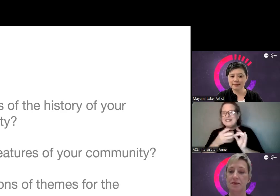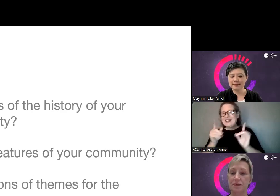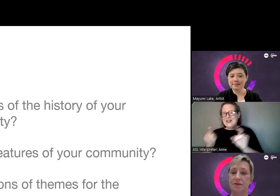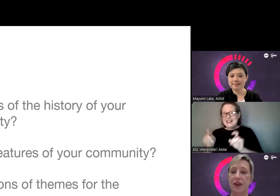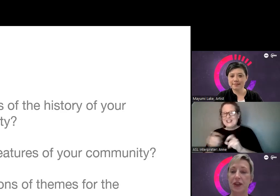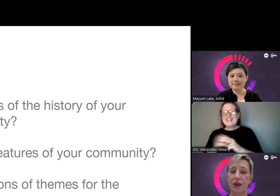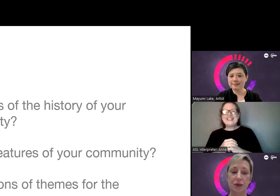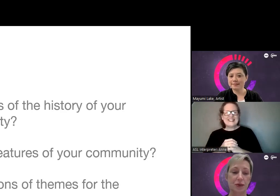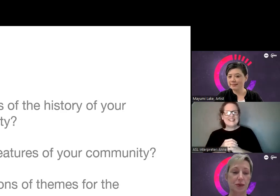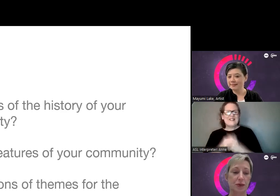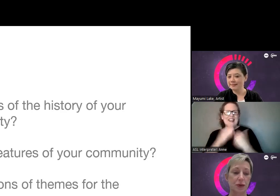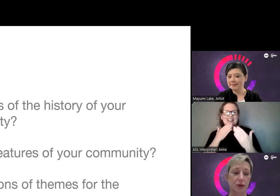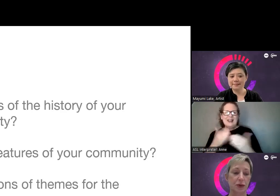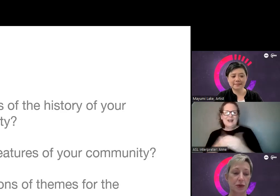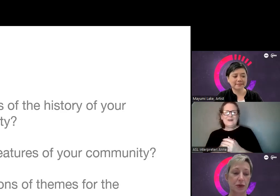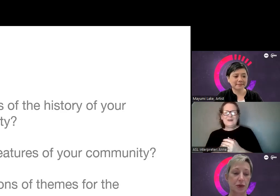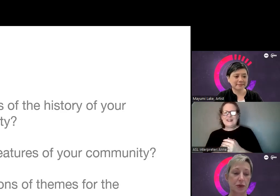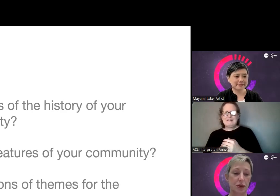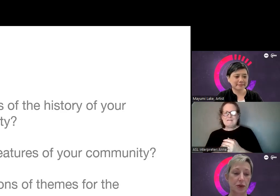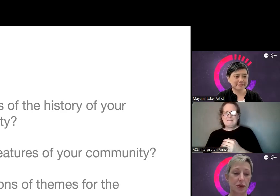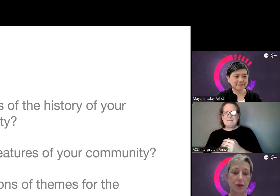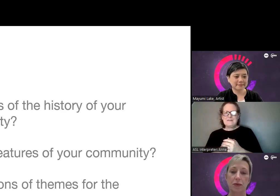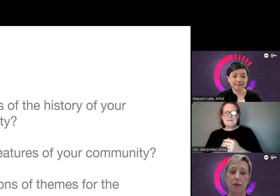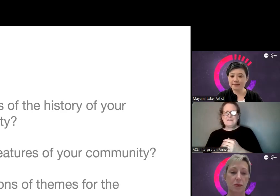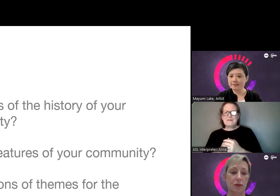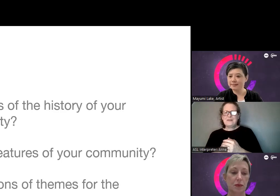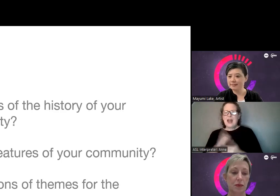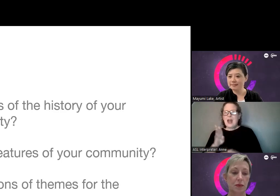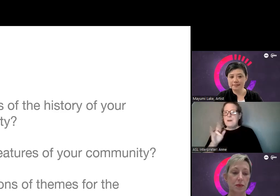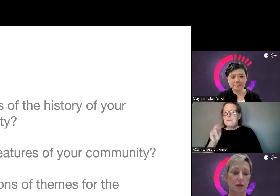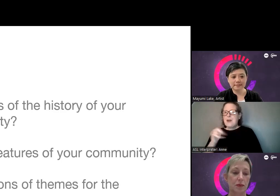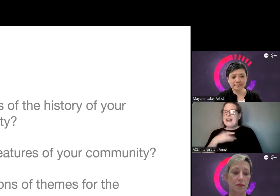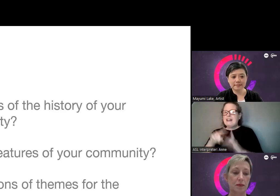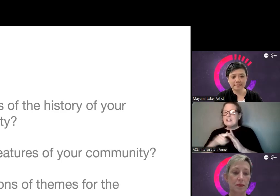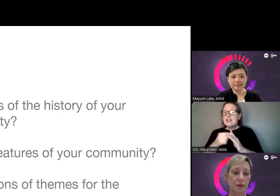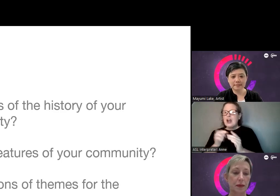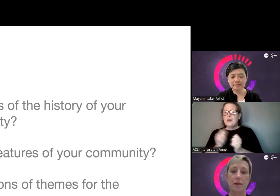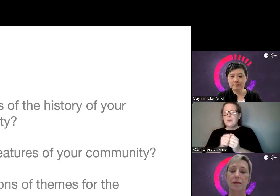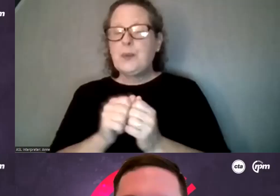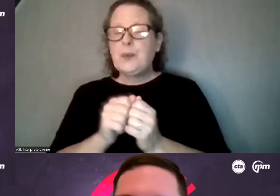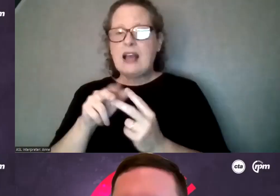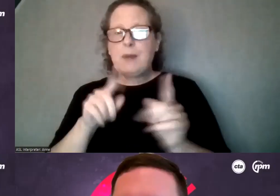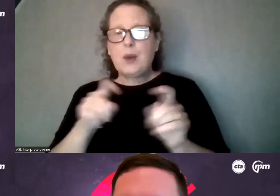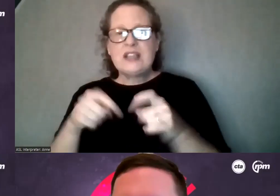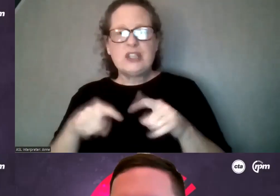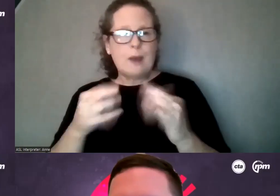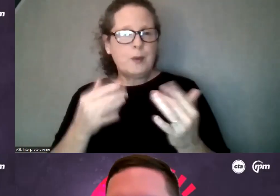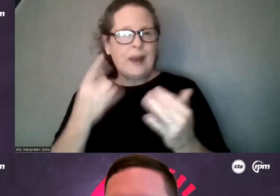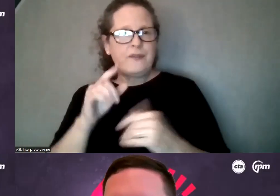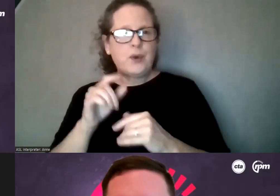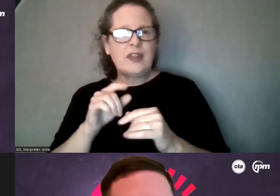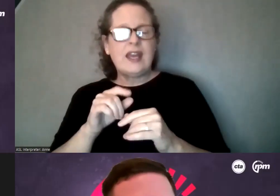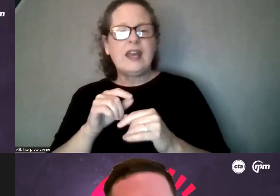questions. Thank you. I'd like to start with a couple questions while we wait for the attendees